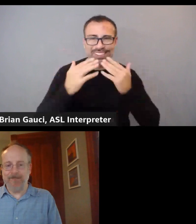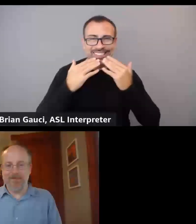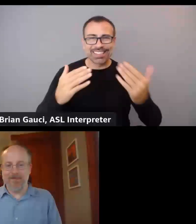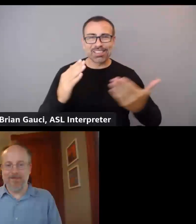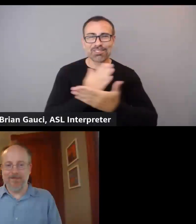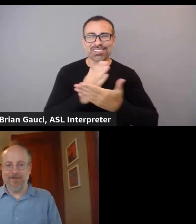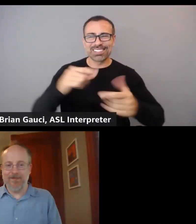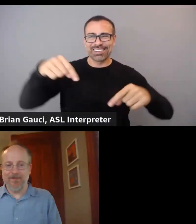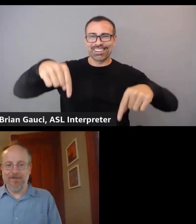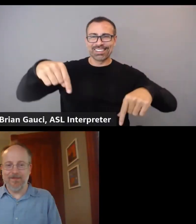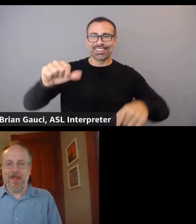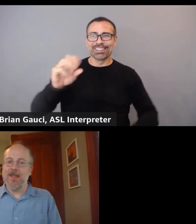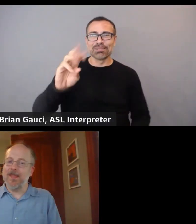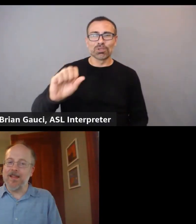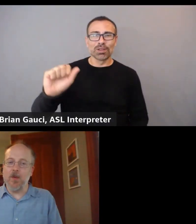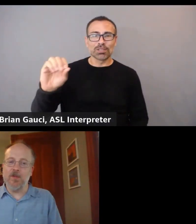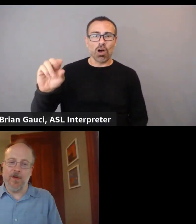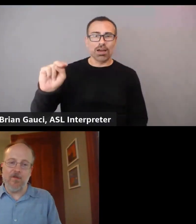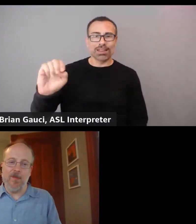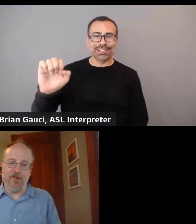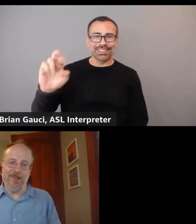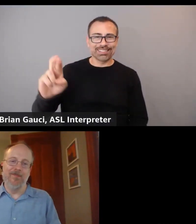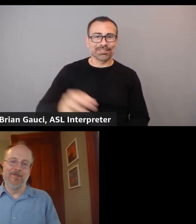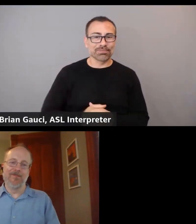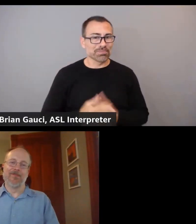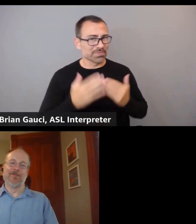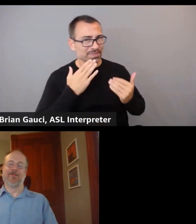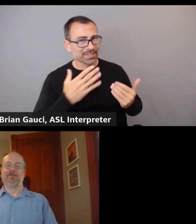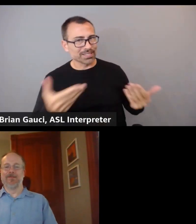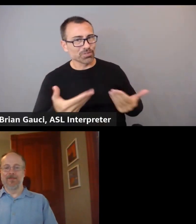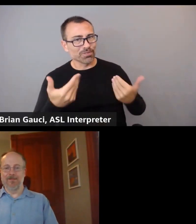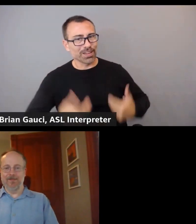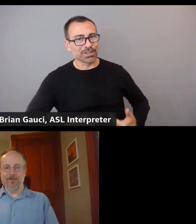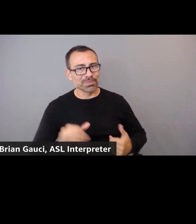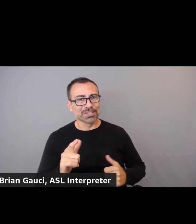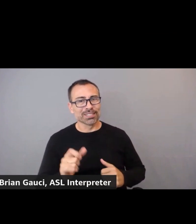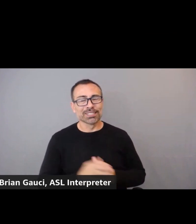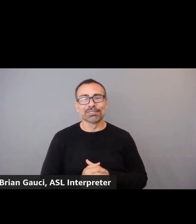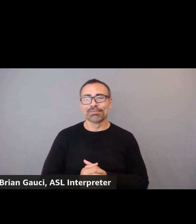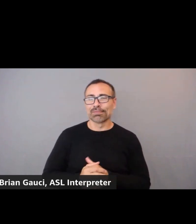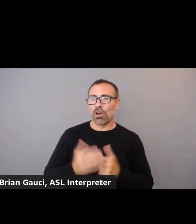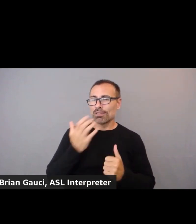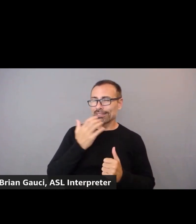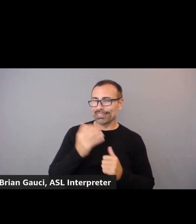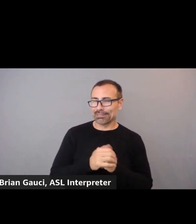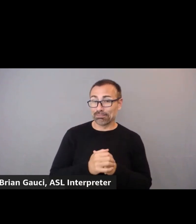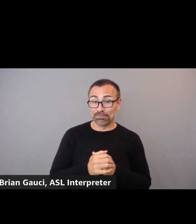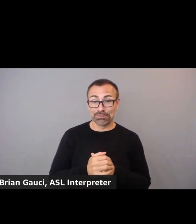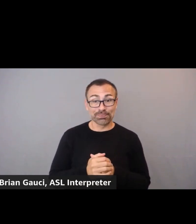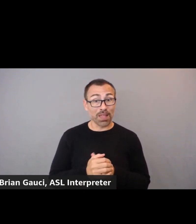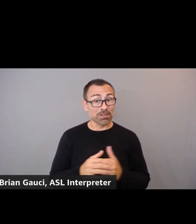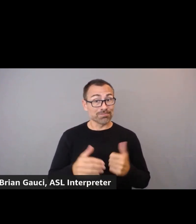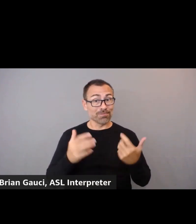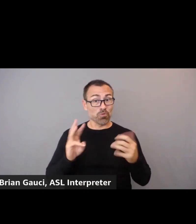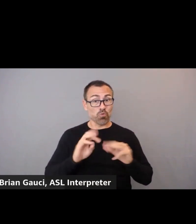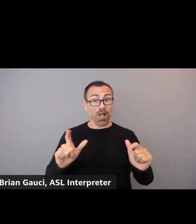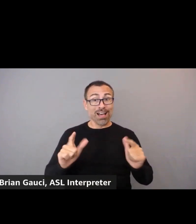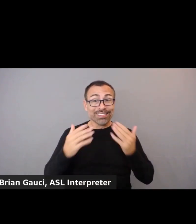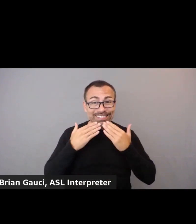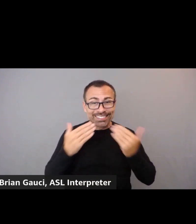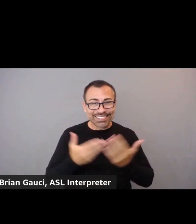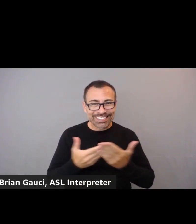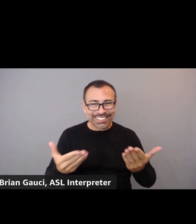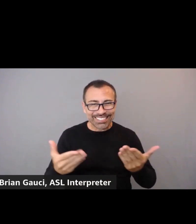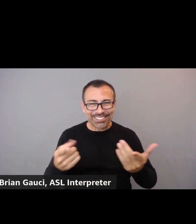on AWS On Air. Thanks so much for having me, Julian. Awesome. Well, thank you so much, everyone, for